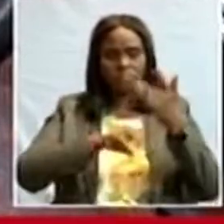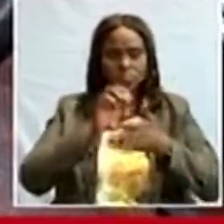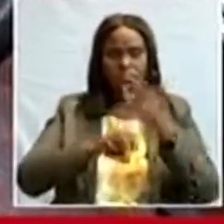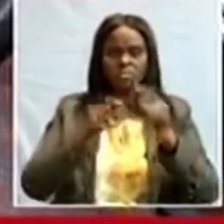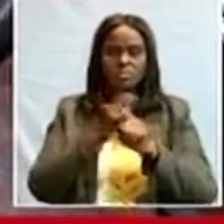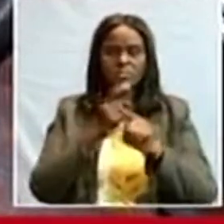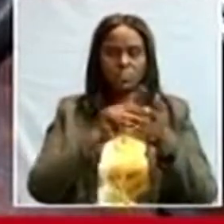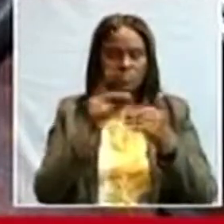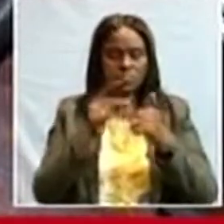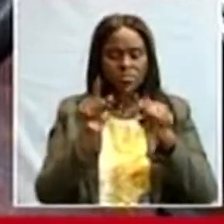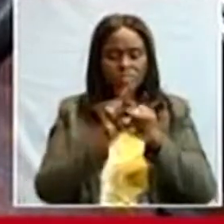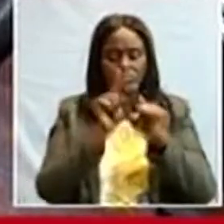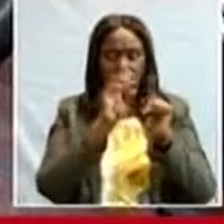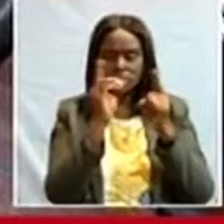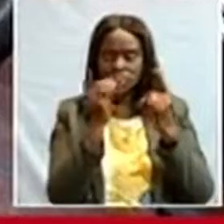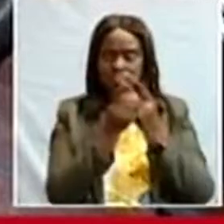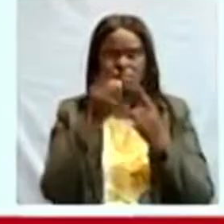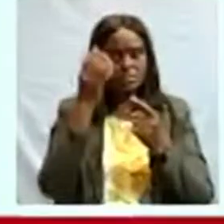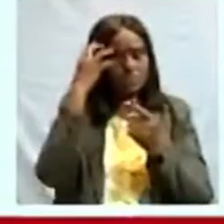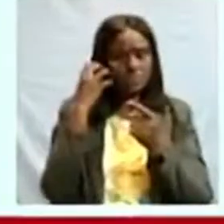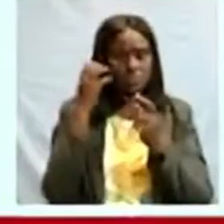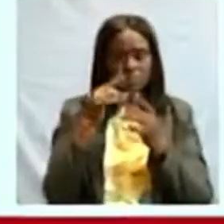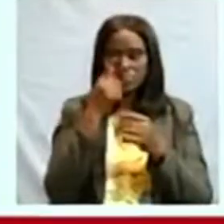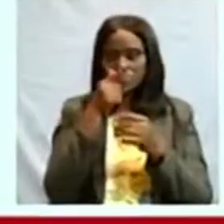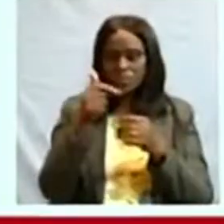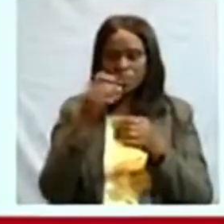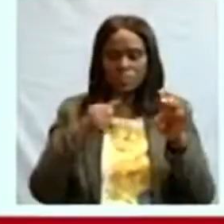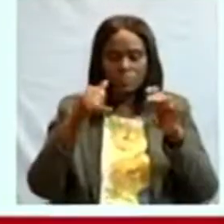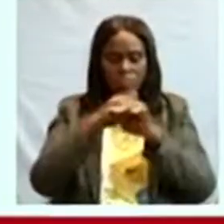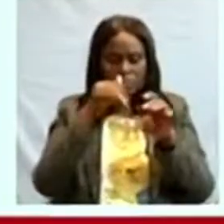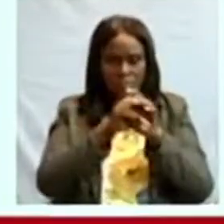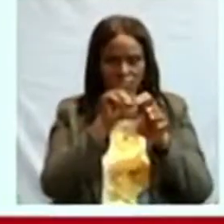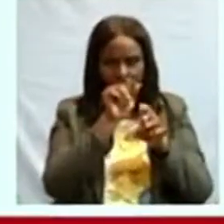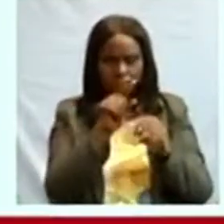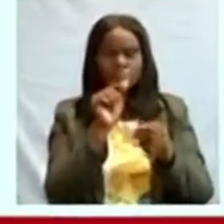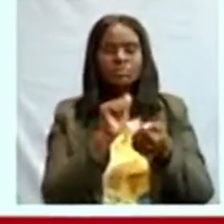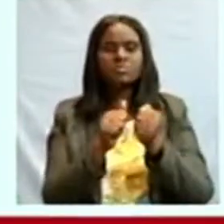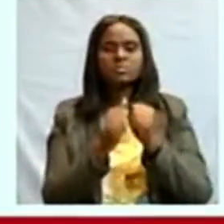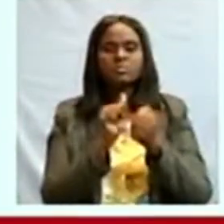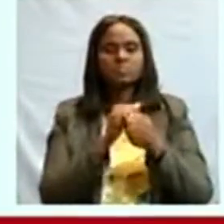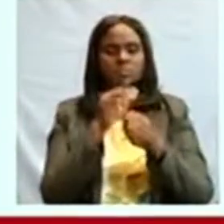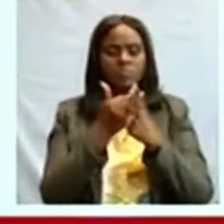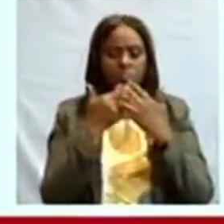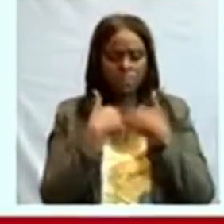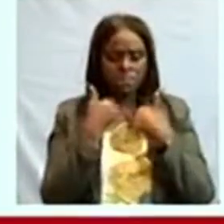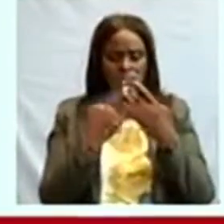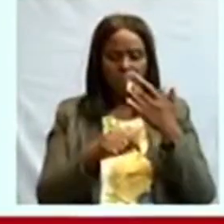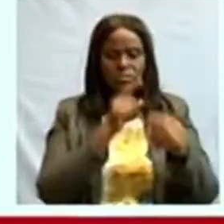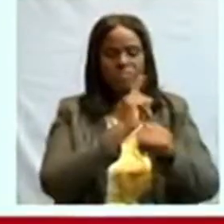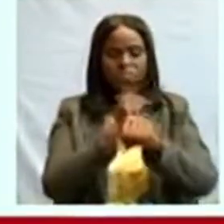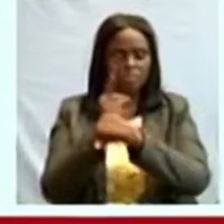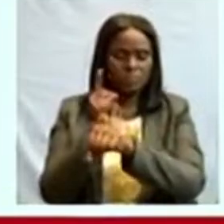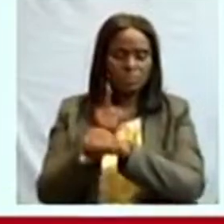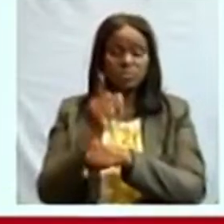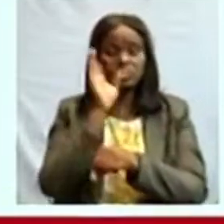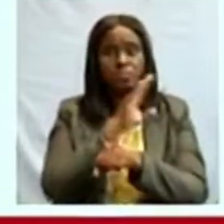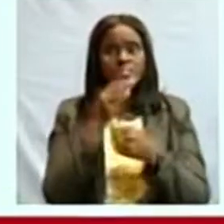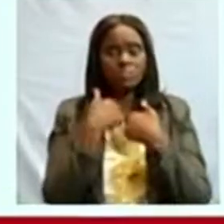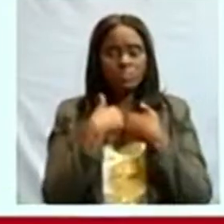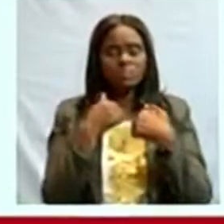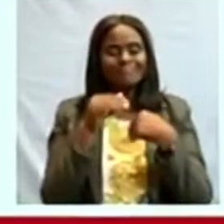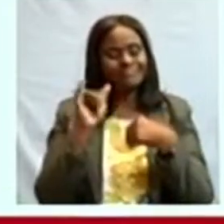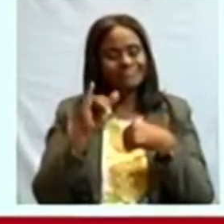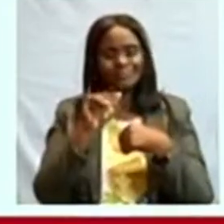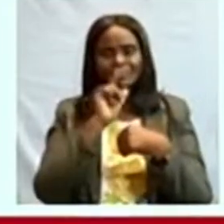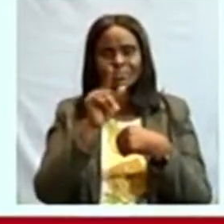and the district officers who were involved in this oversight have been cautioned. It's